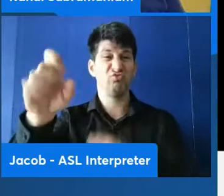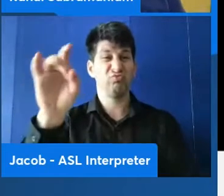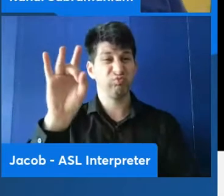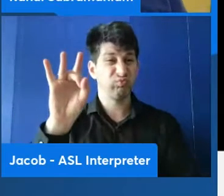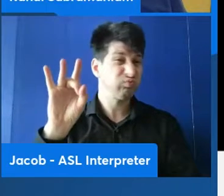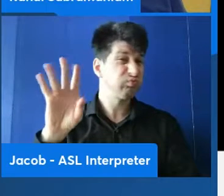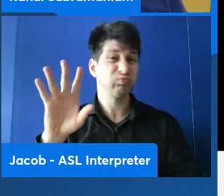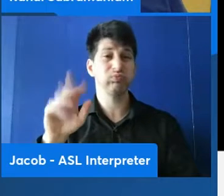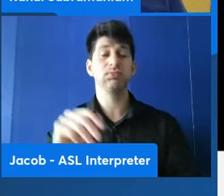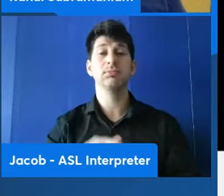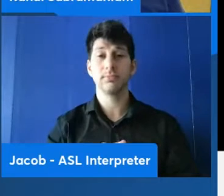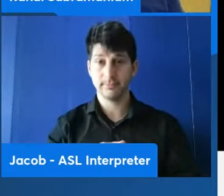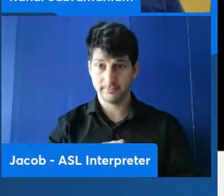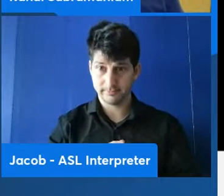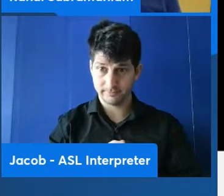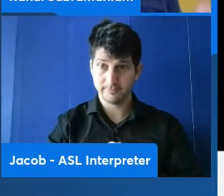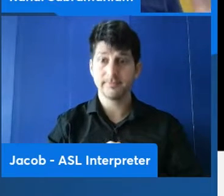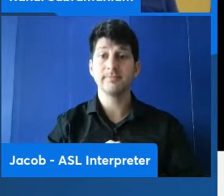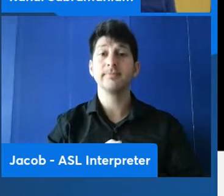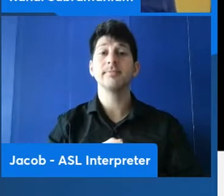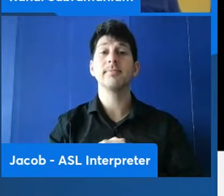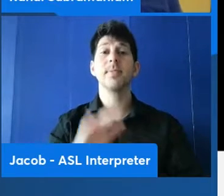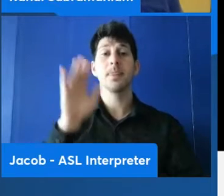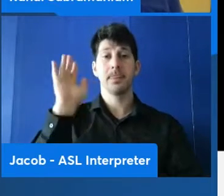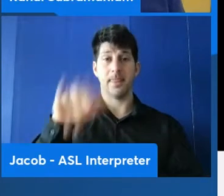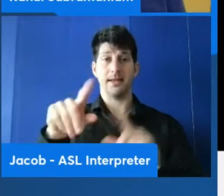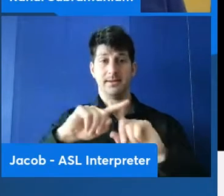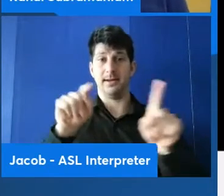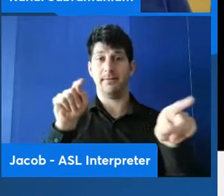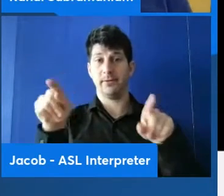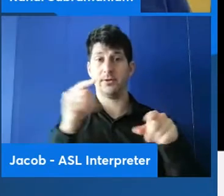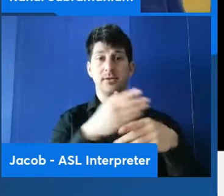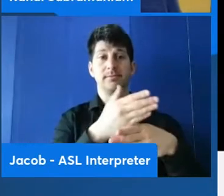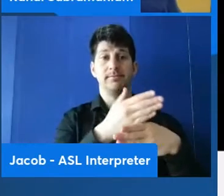grater Mac Pros. Just that's the fundamental difference between the